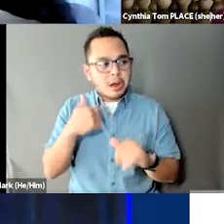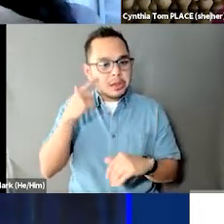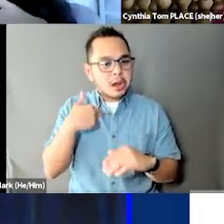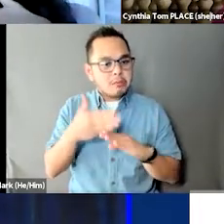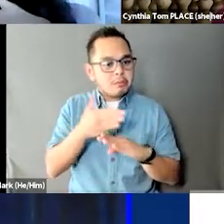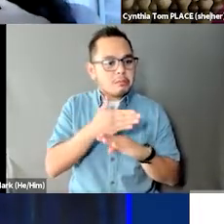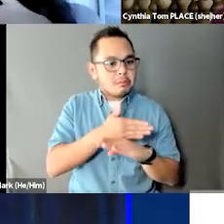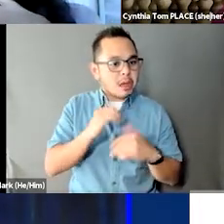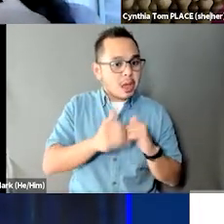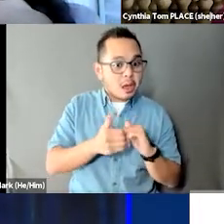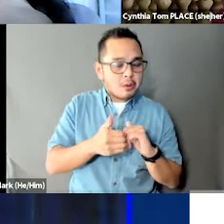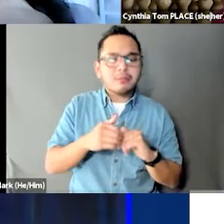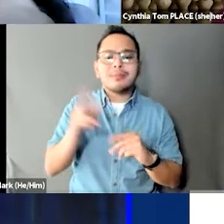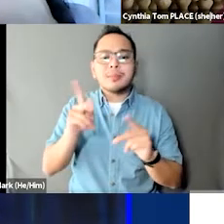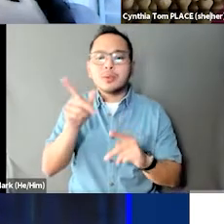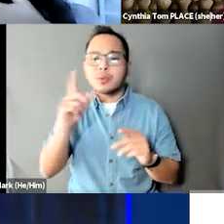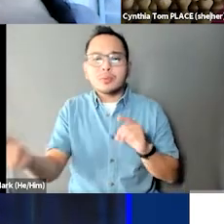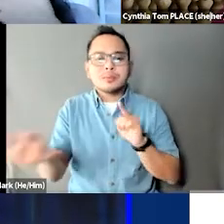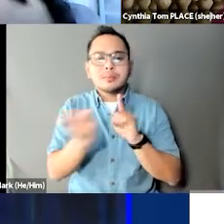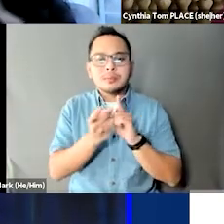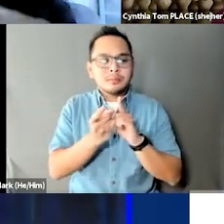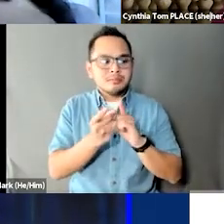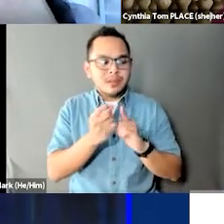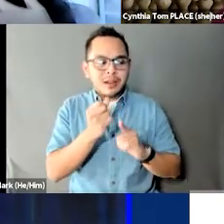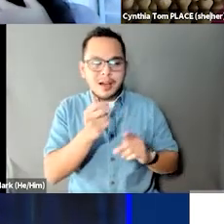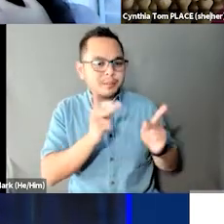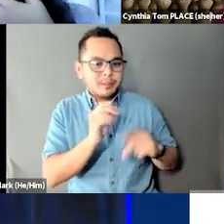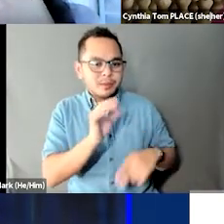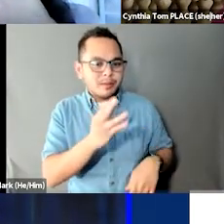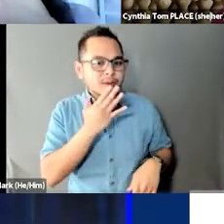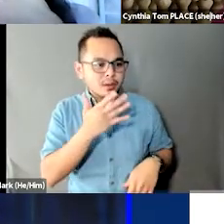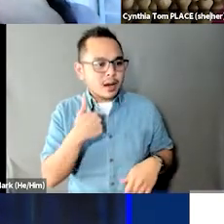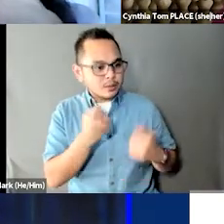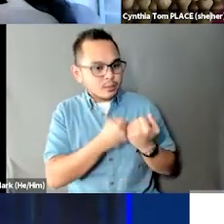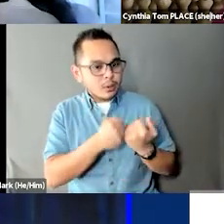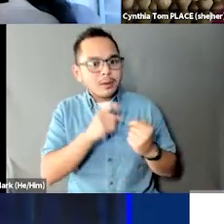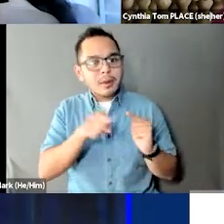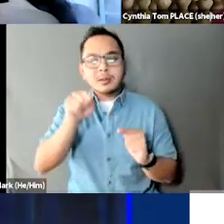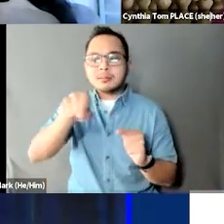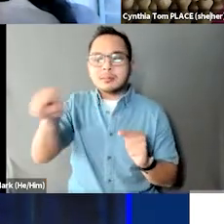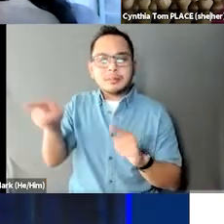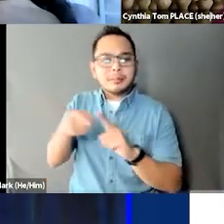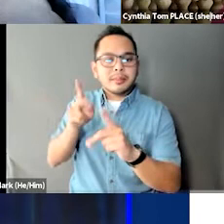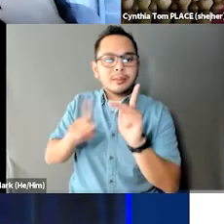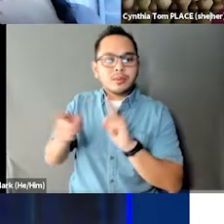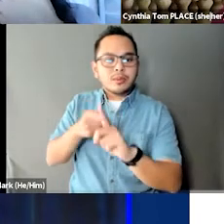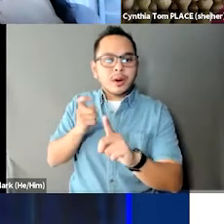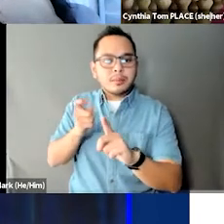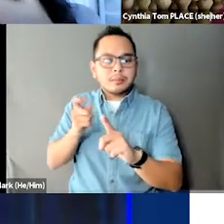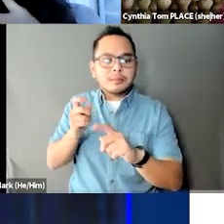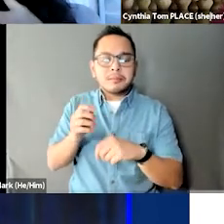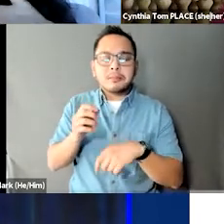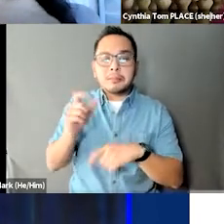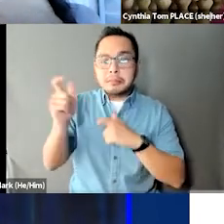were coming to me complaining were not people of color from the communities that we were supporting. They were people from